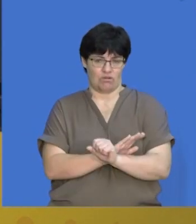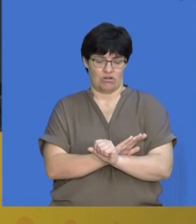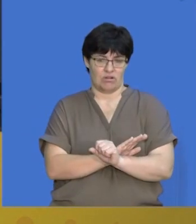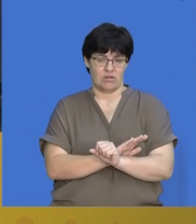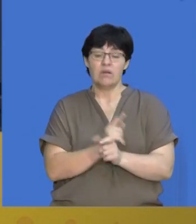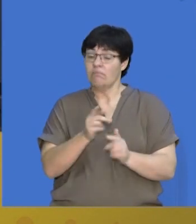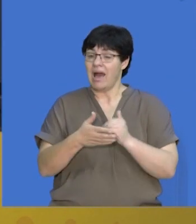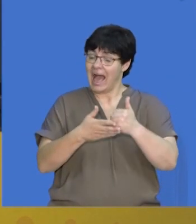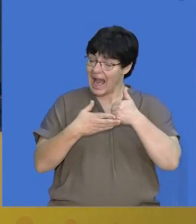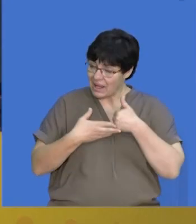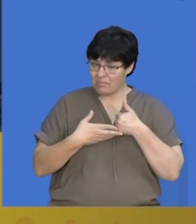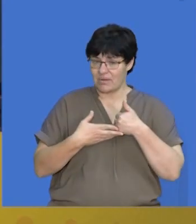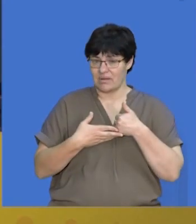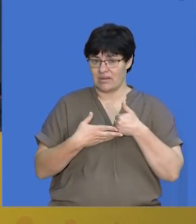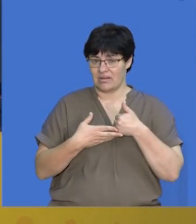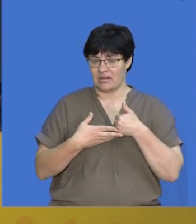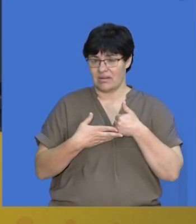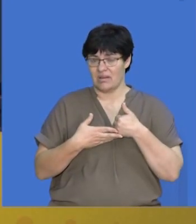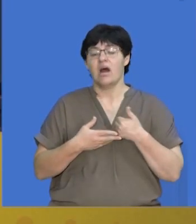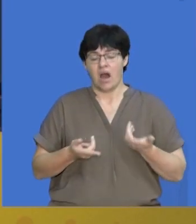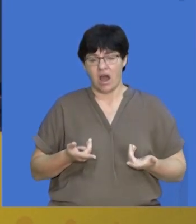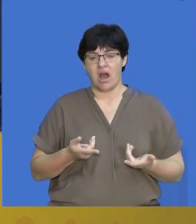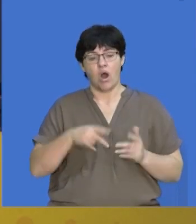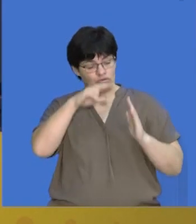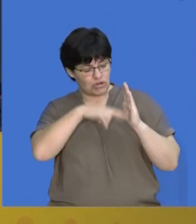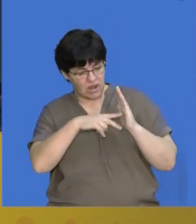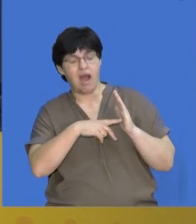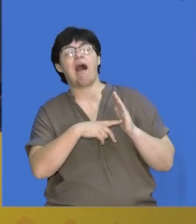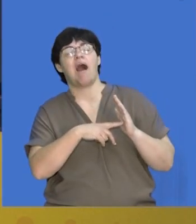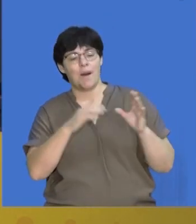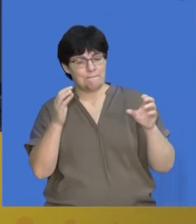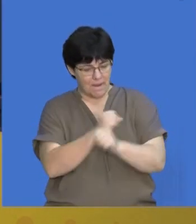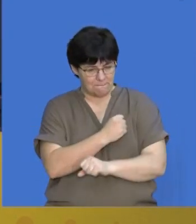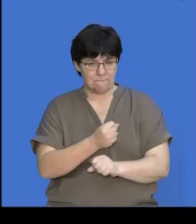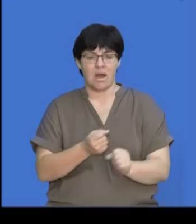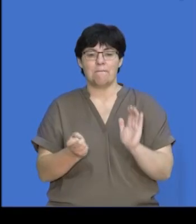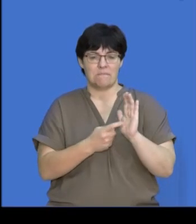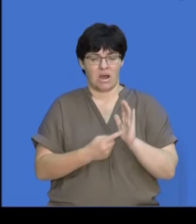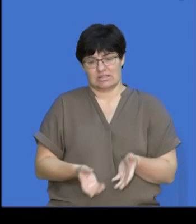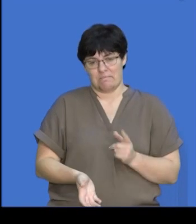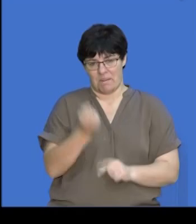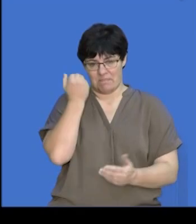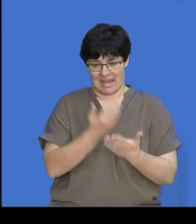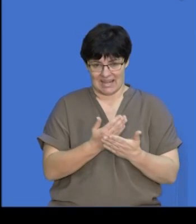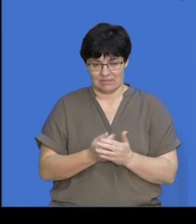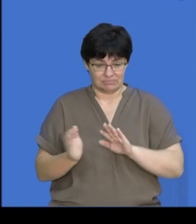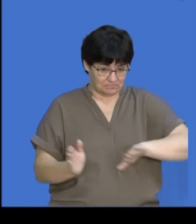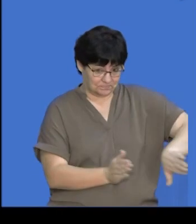help better be read and qualified, which will enable you to get the mark. So, let's move